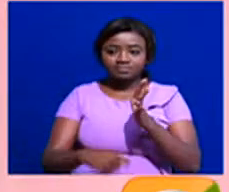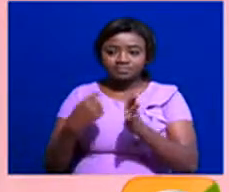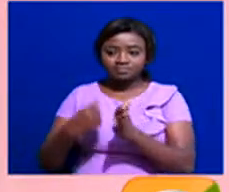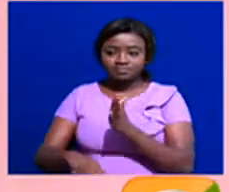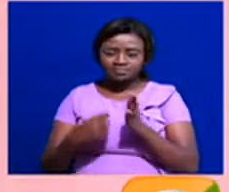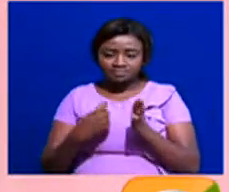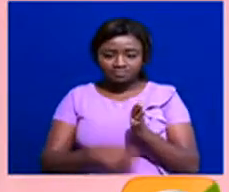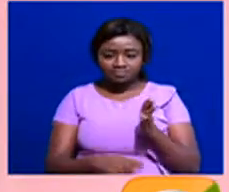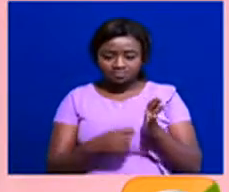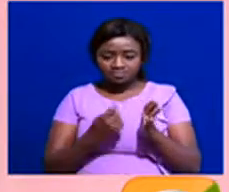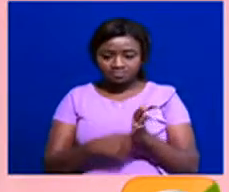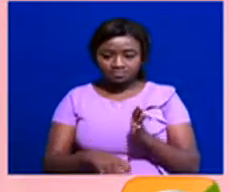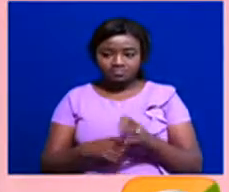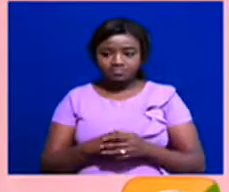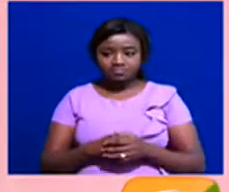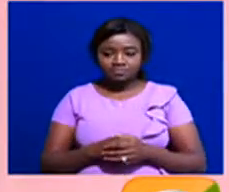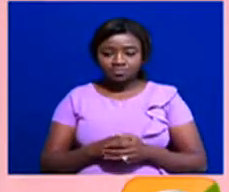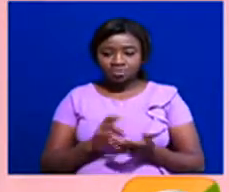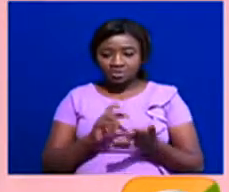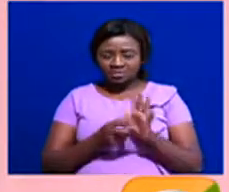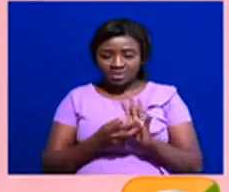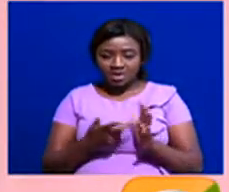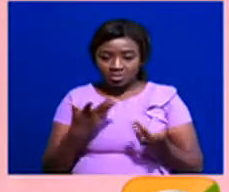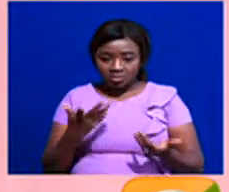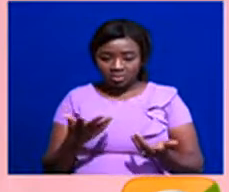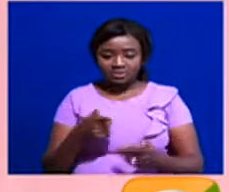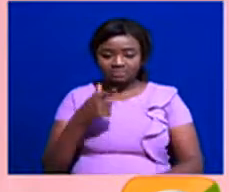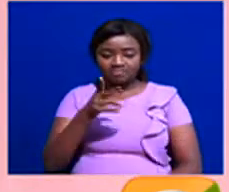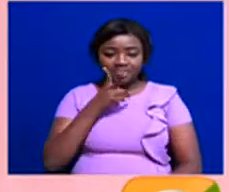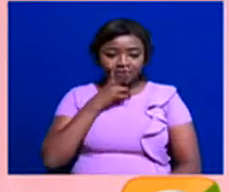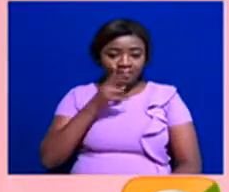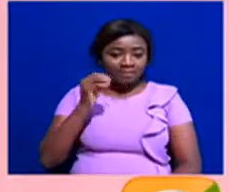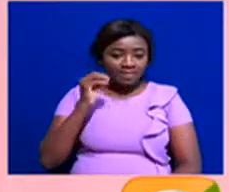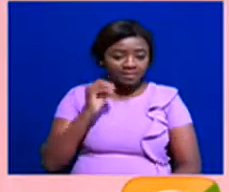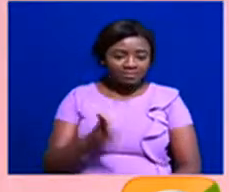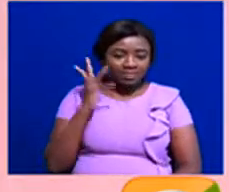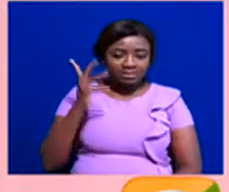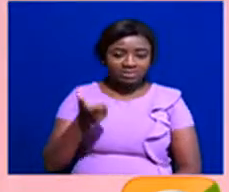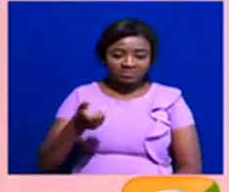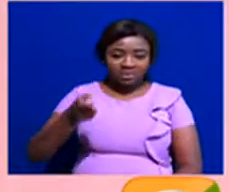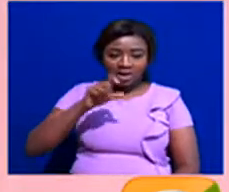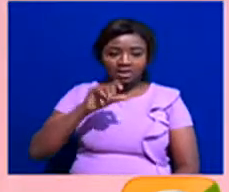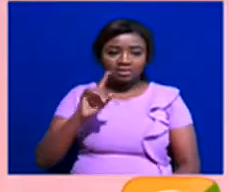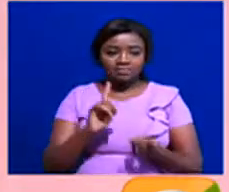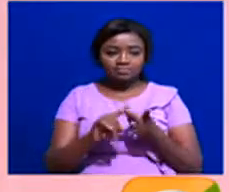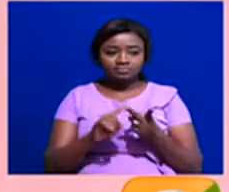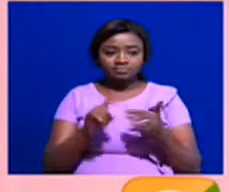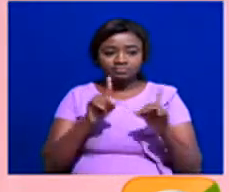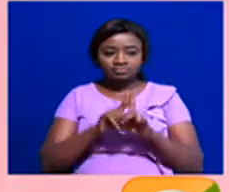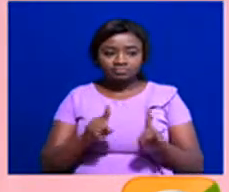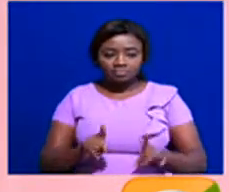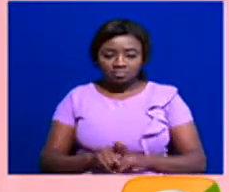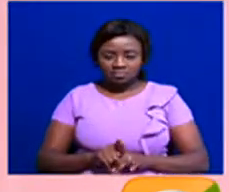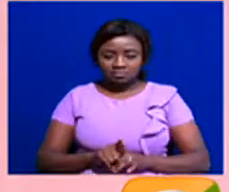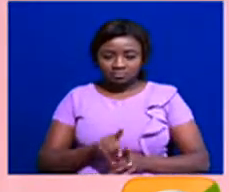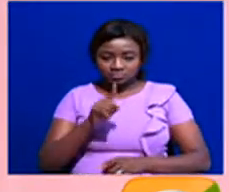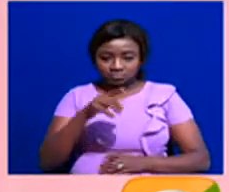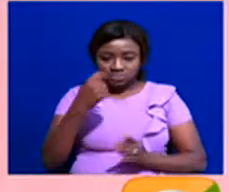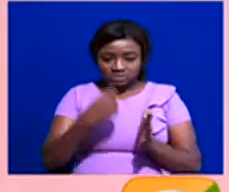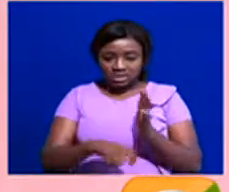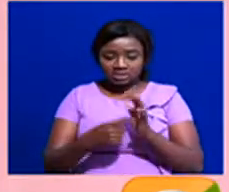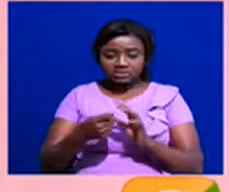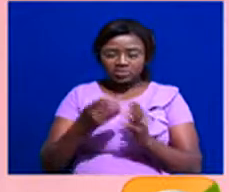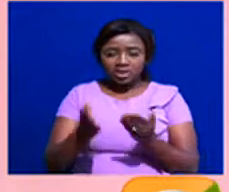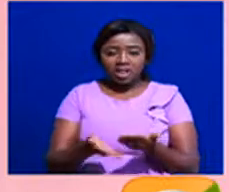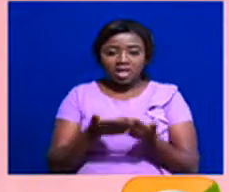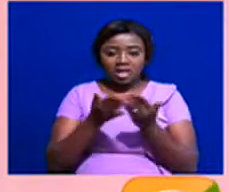to make them less affordable, and to also tax them so that part of that tax goes into